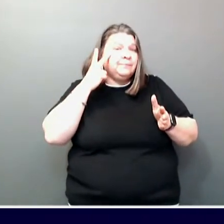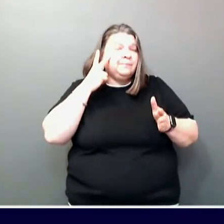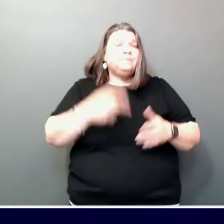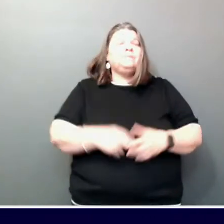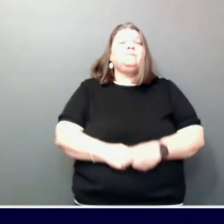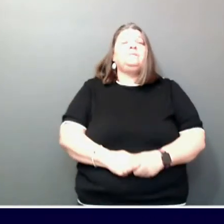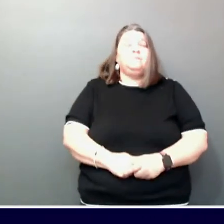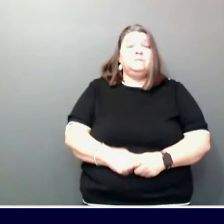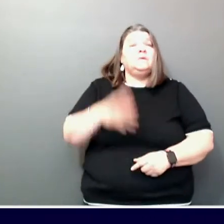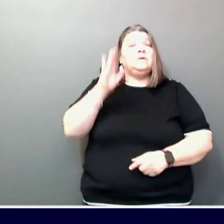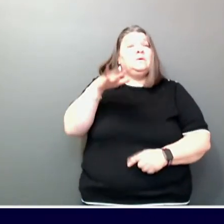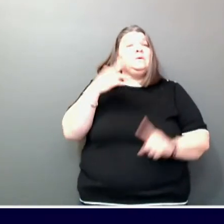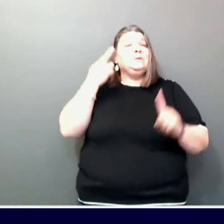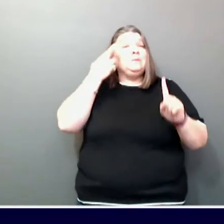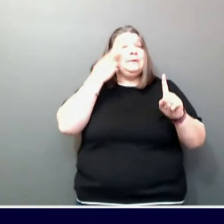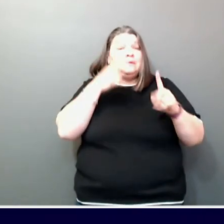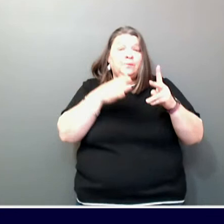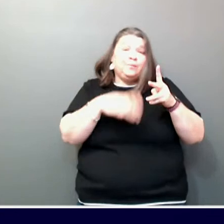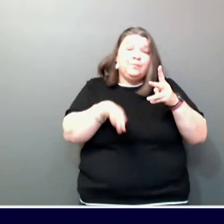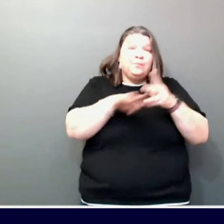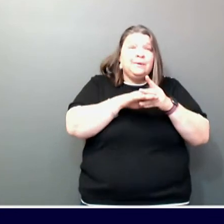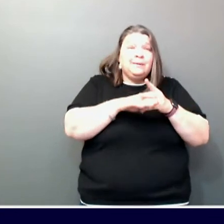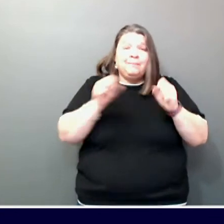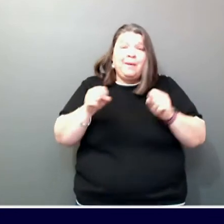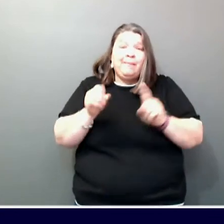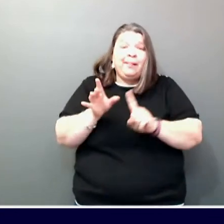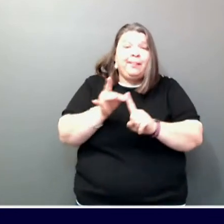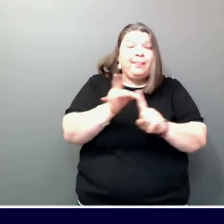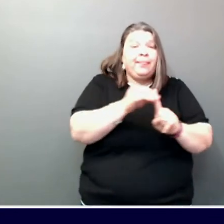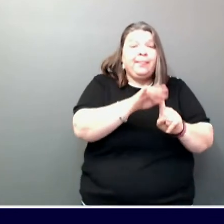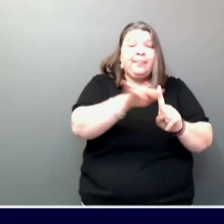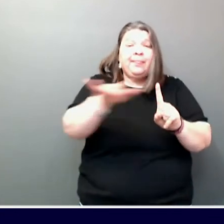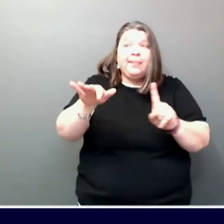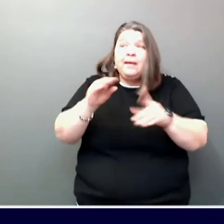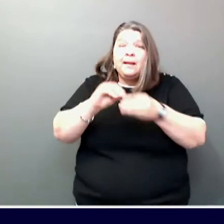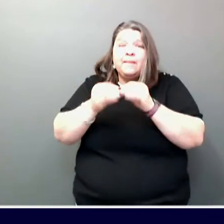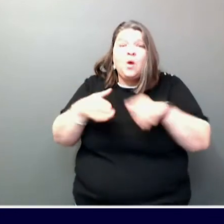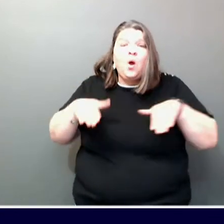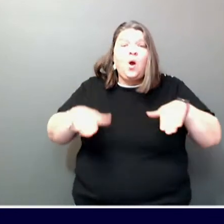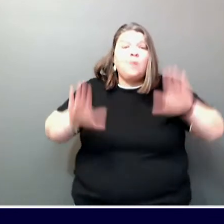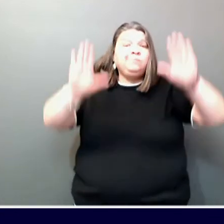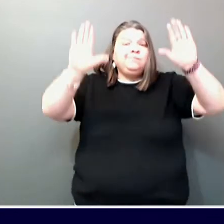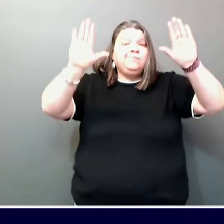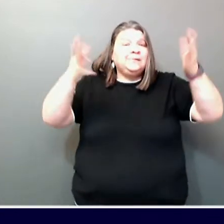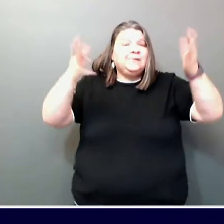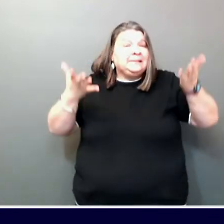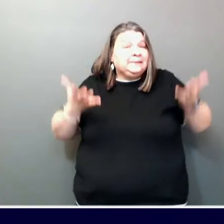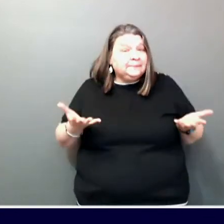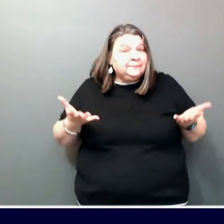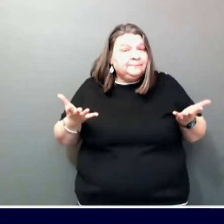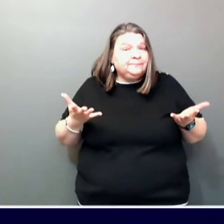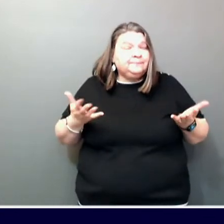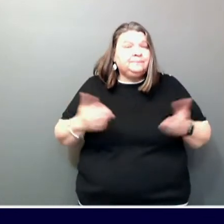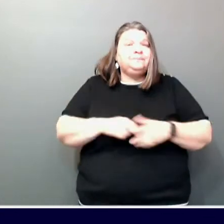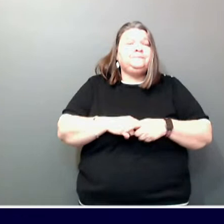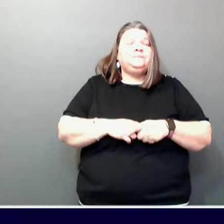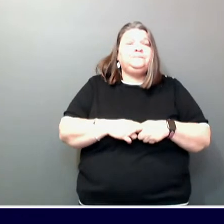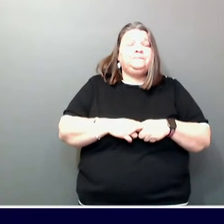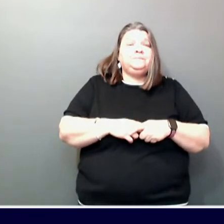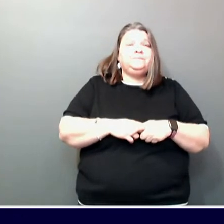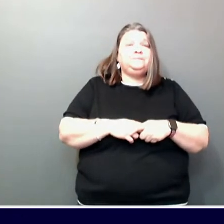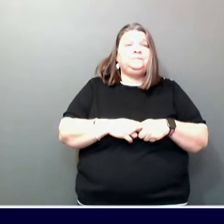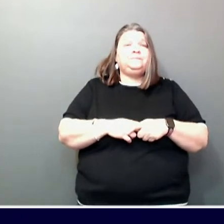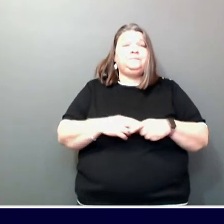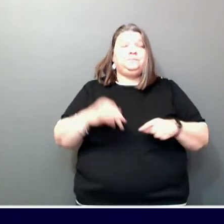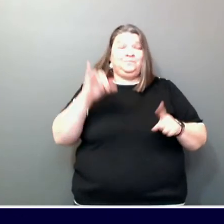potential to lead to a series of upswings. And as we're considering removing or moving our recommendation from one of recommended